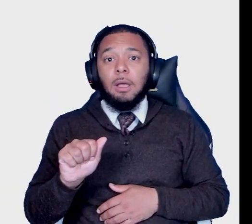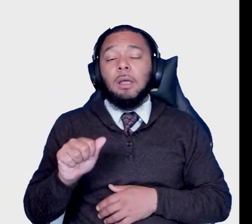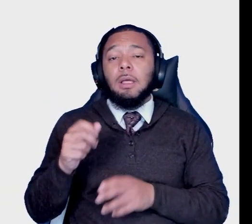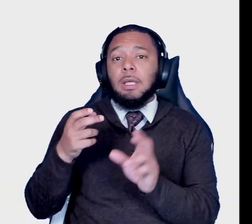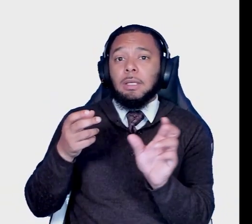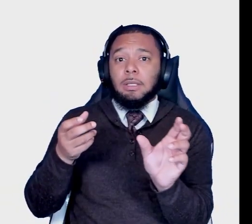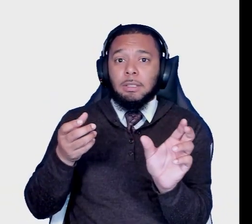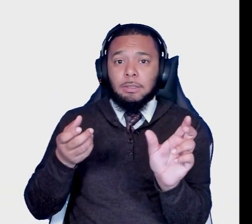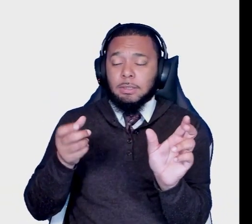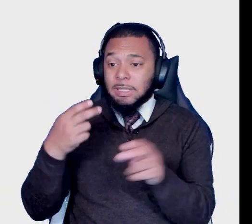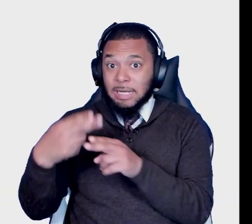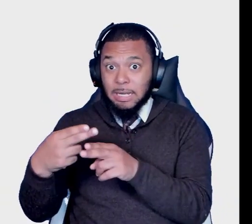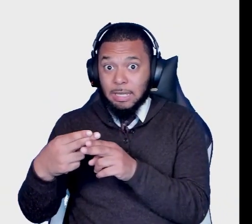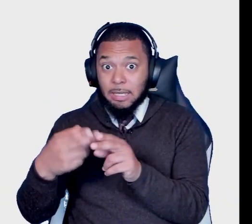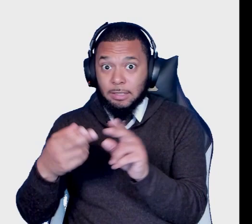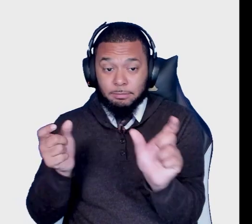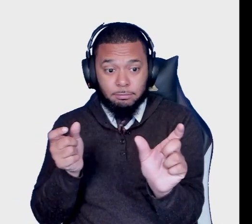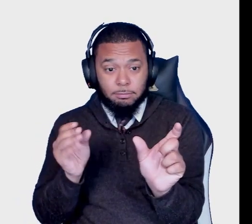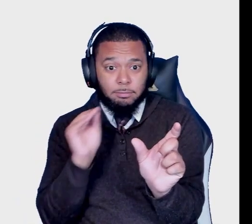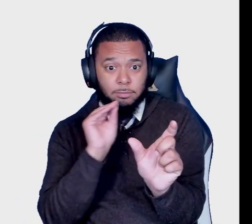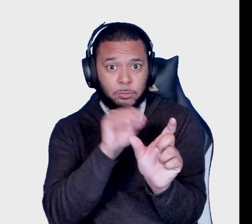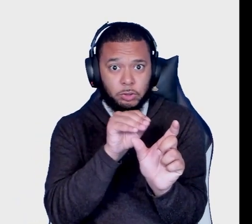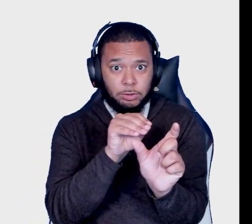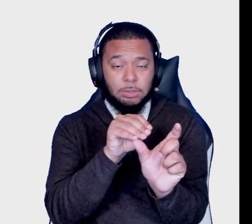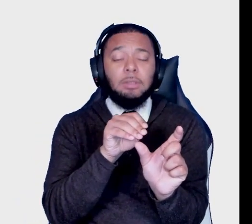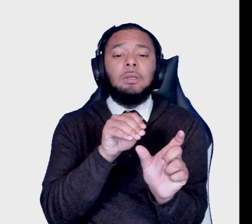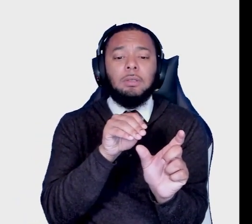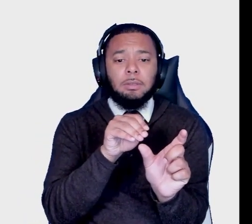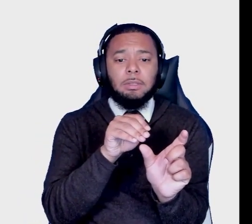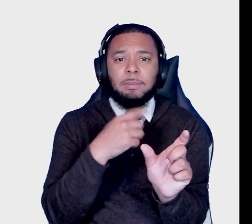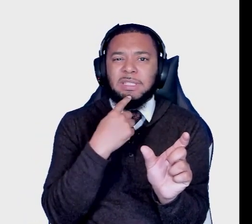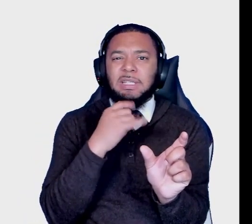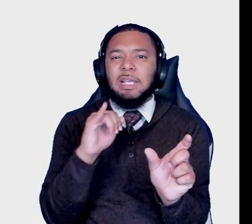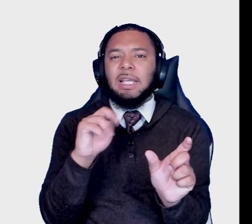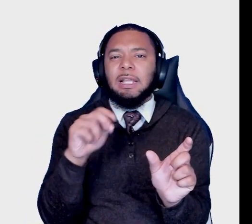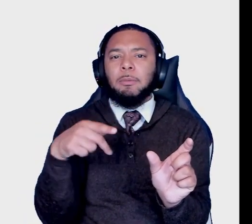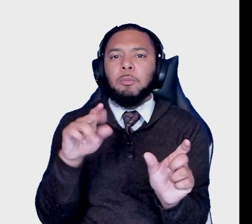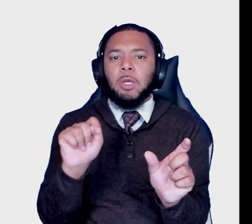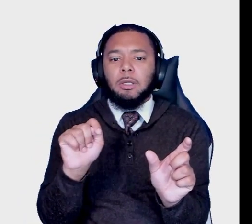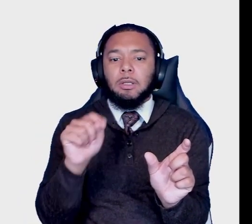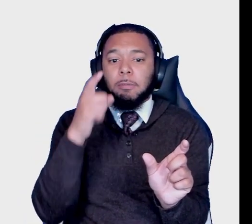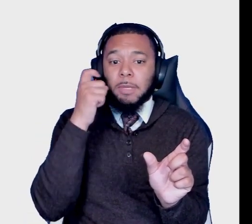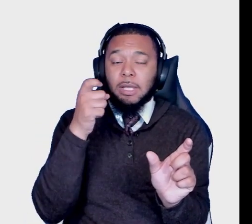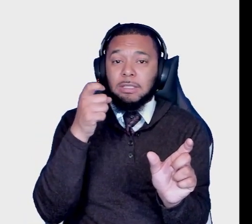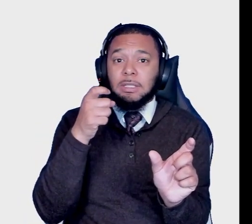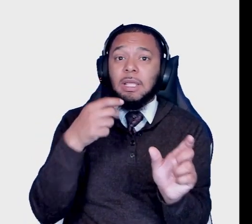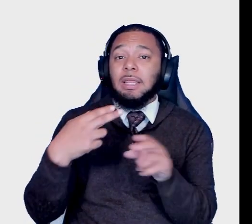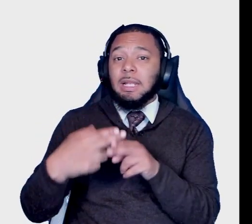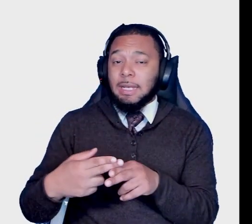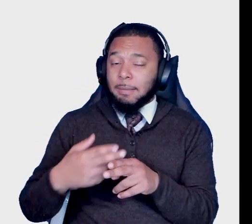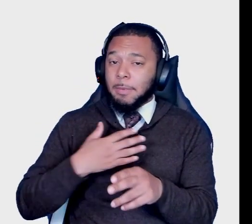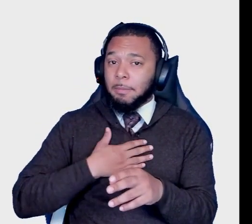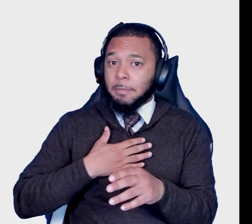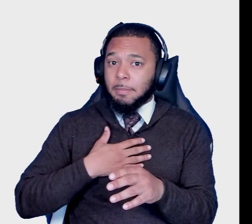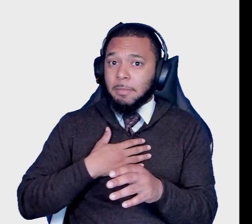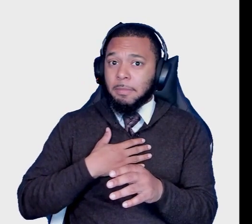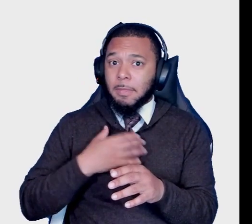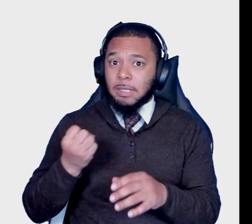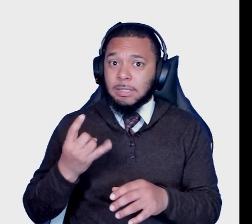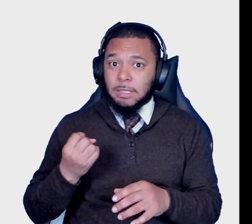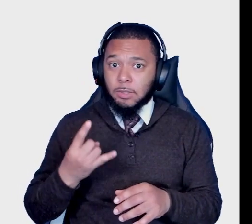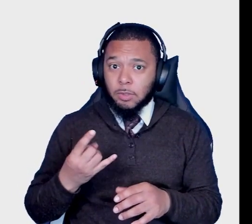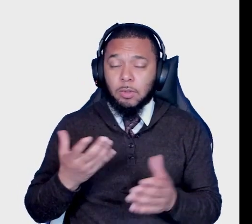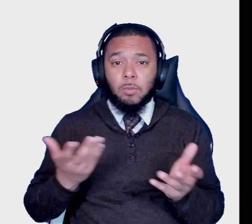this variable name. And I'm going to say input because that's the name of my scanner. Input